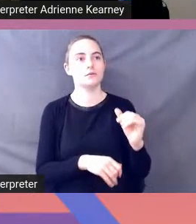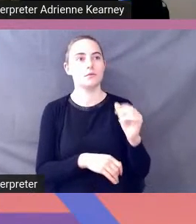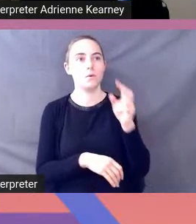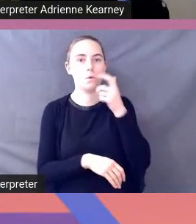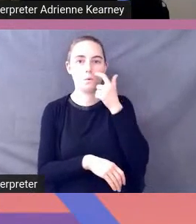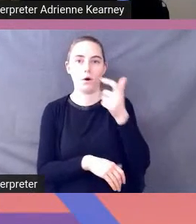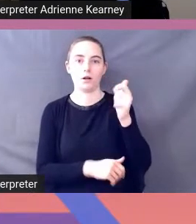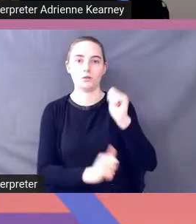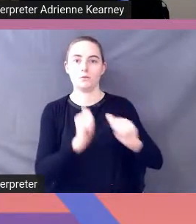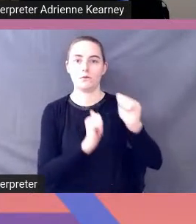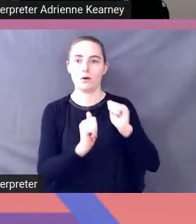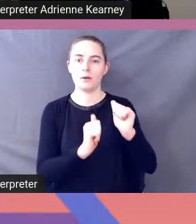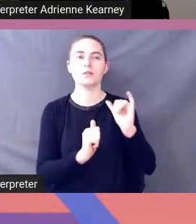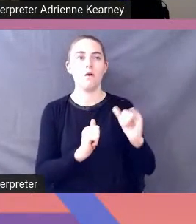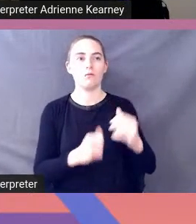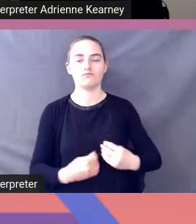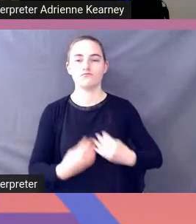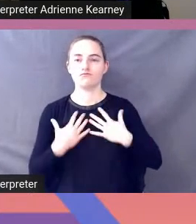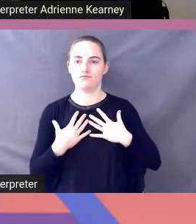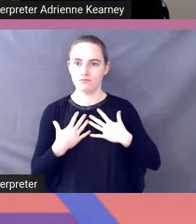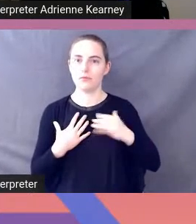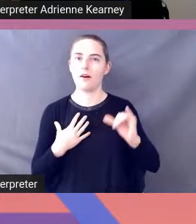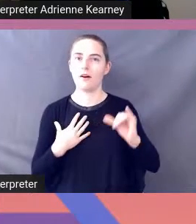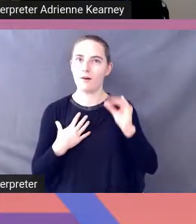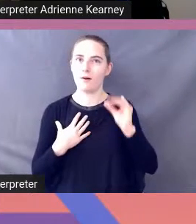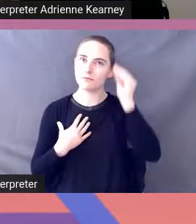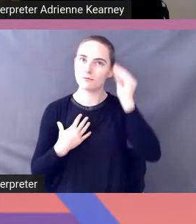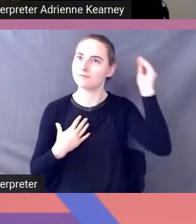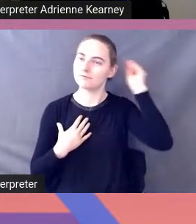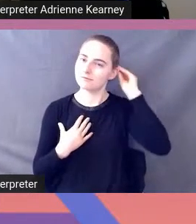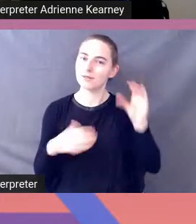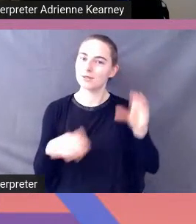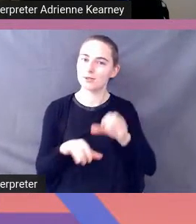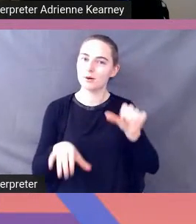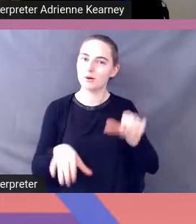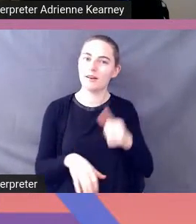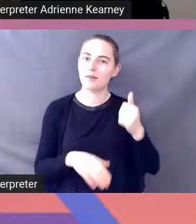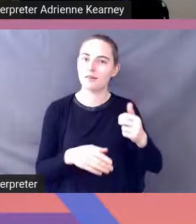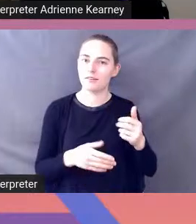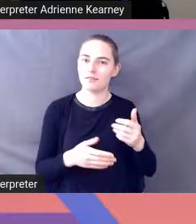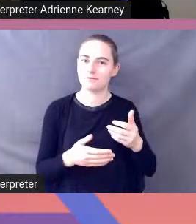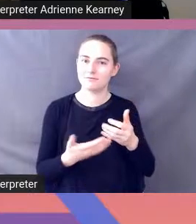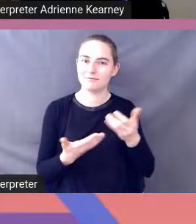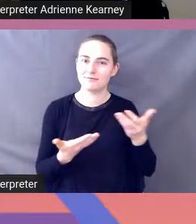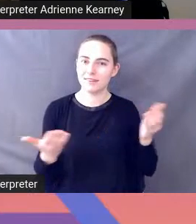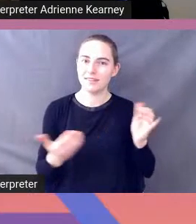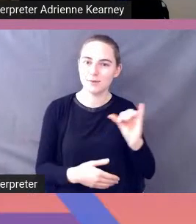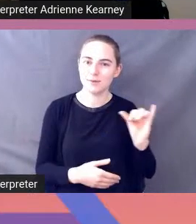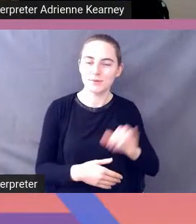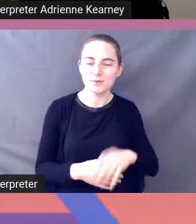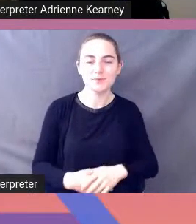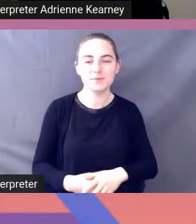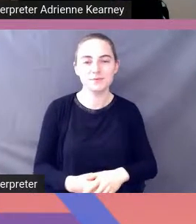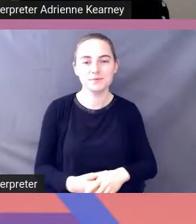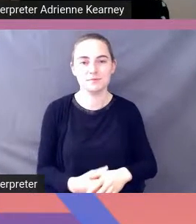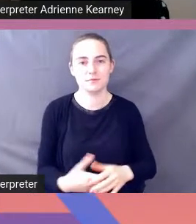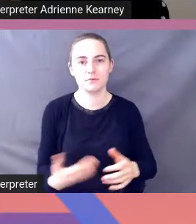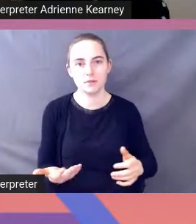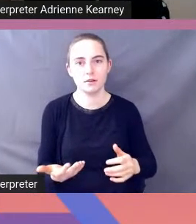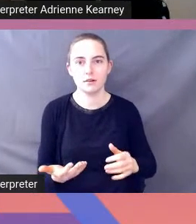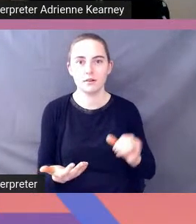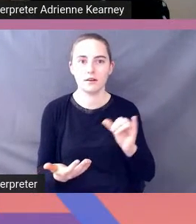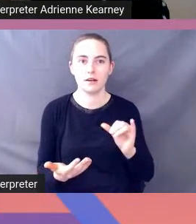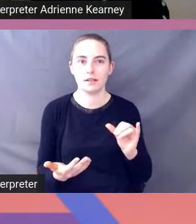everything, you know, because you're seeing we started Black Lives Matter, and then these lovely individuals started saying Blue Lives